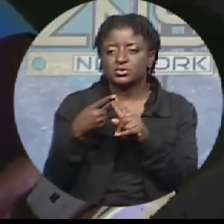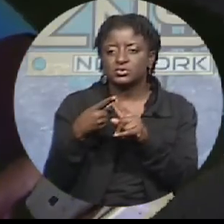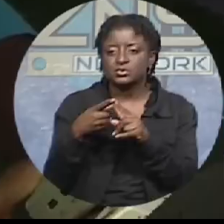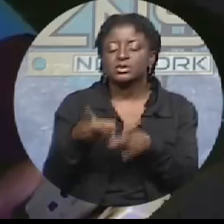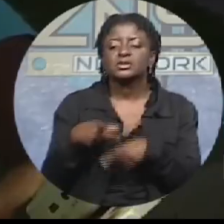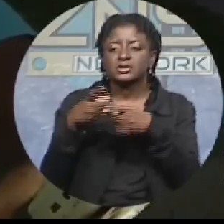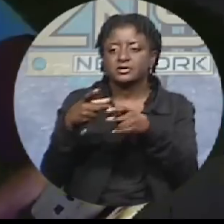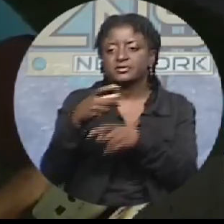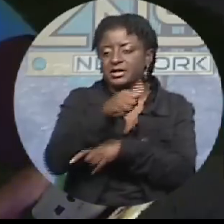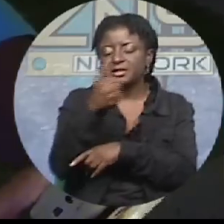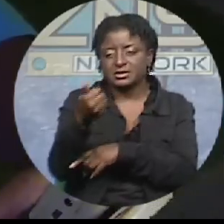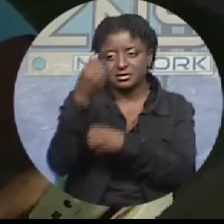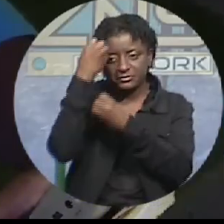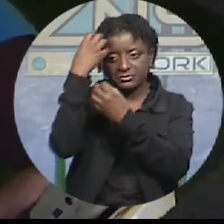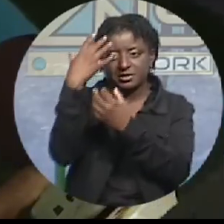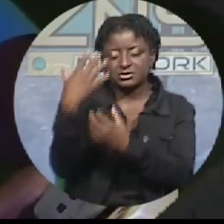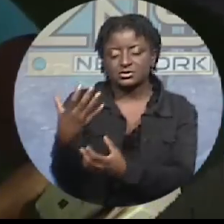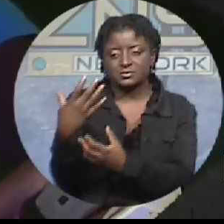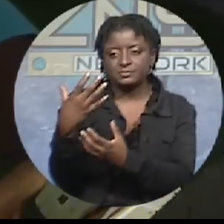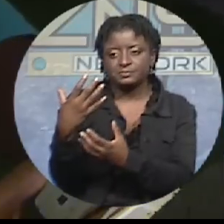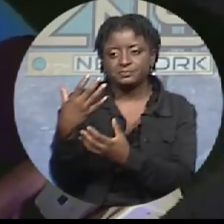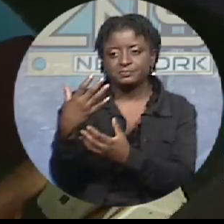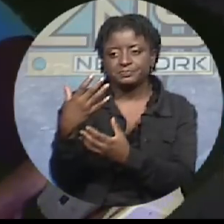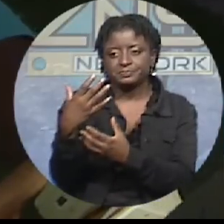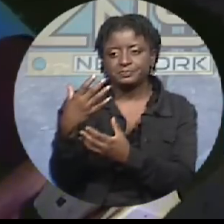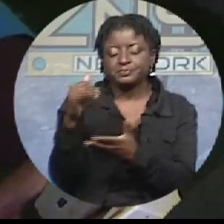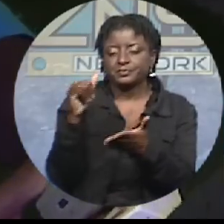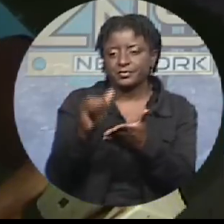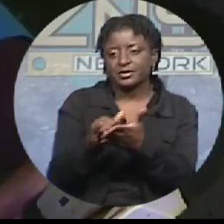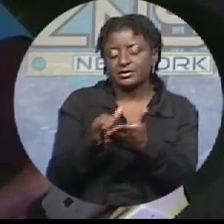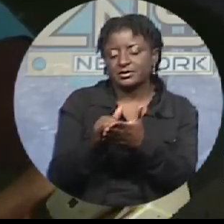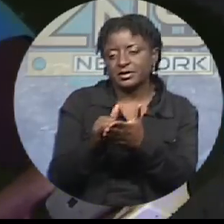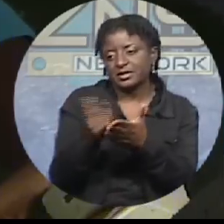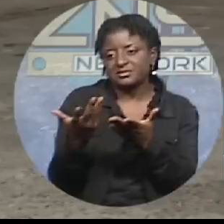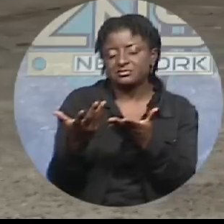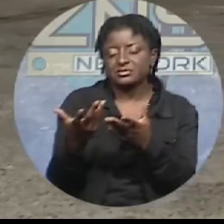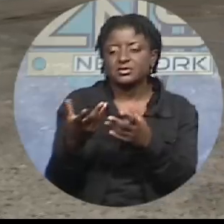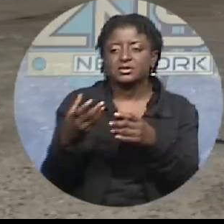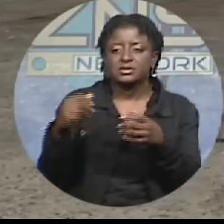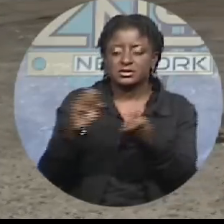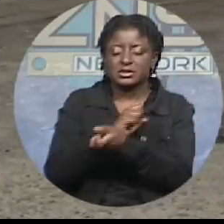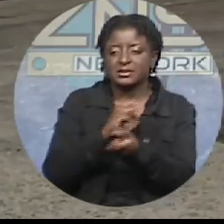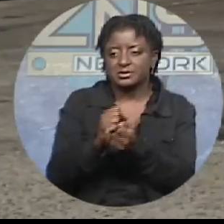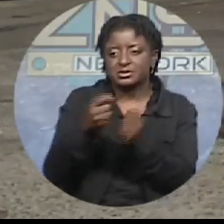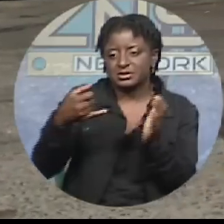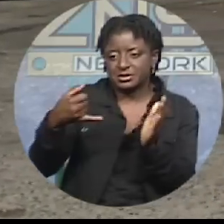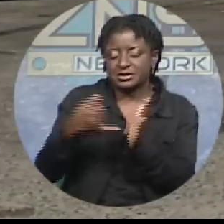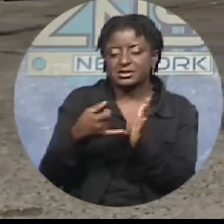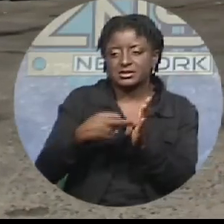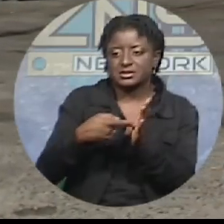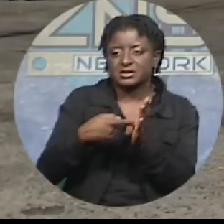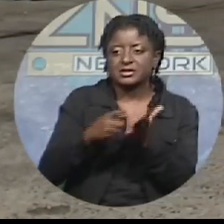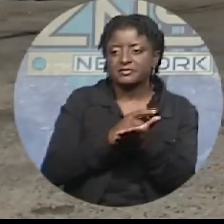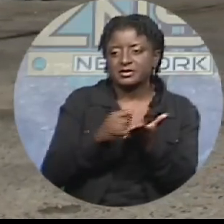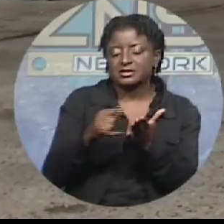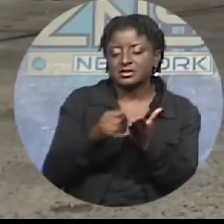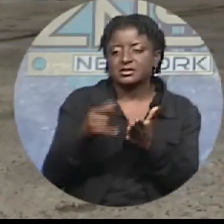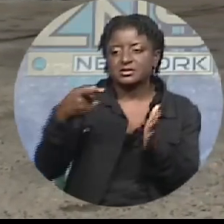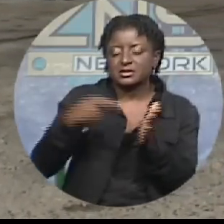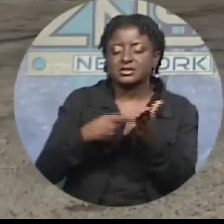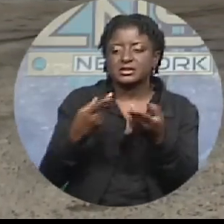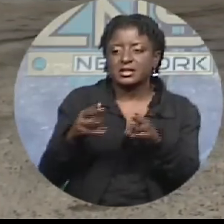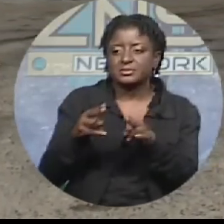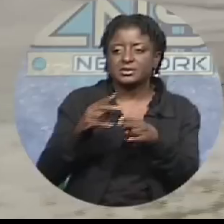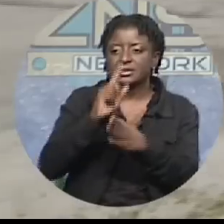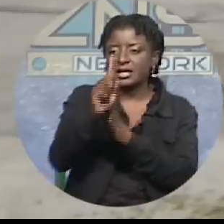we don't want to release any sort of information that would compromise these investigations. This East Street murder happened just hours after another